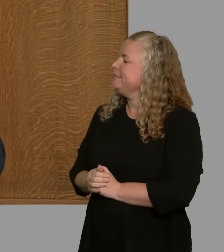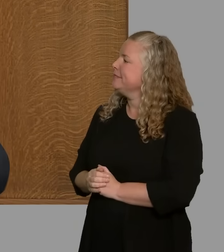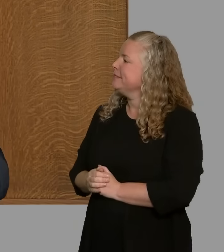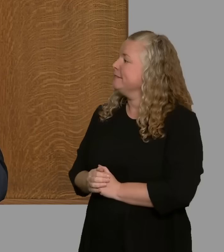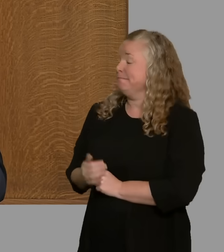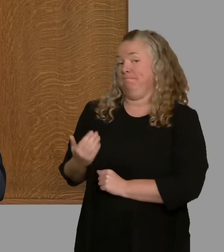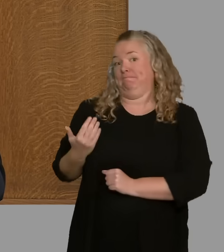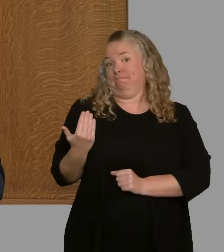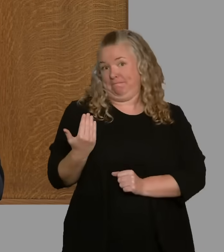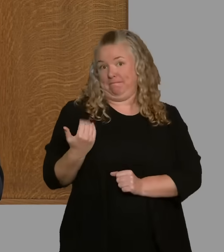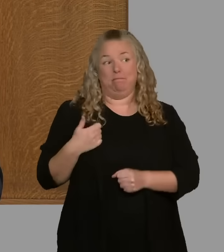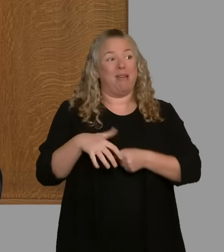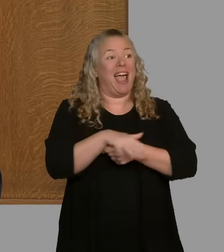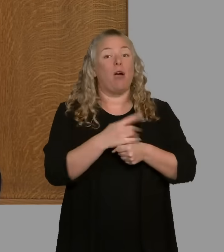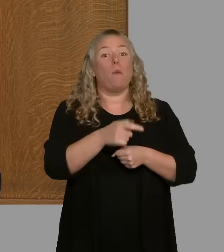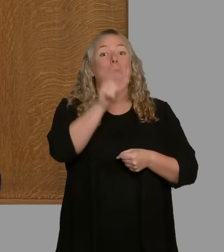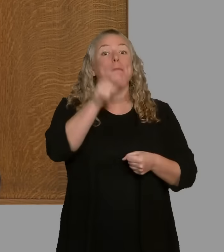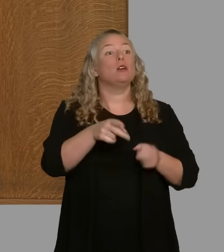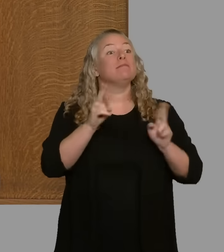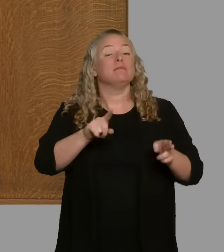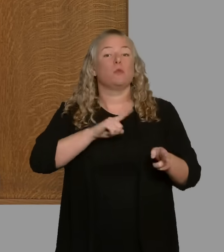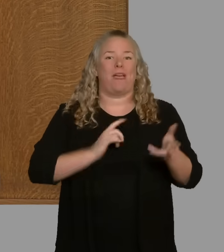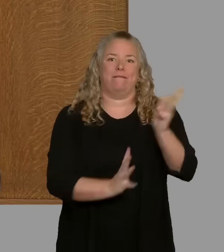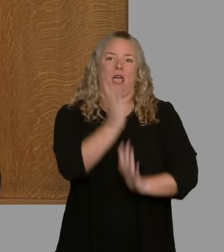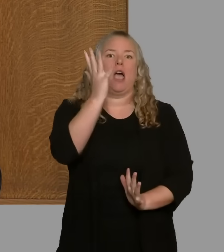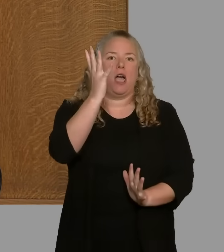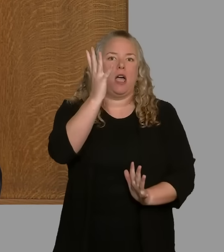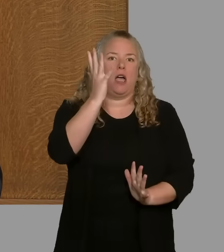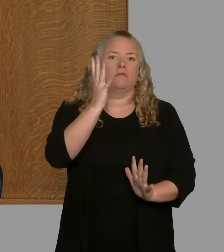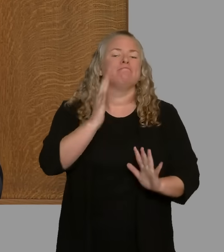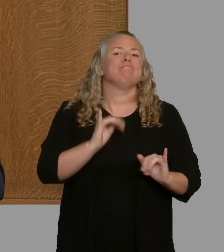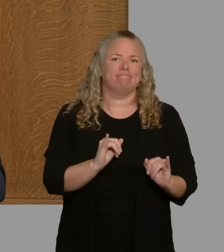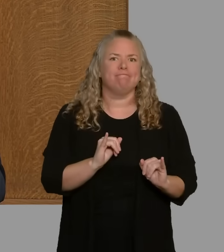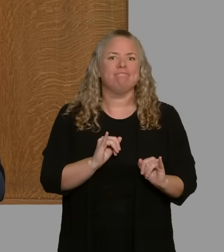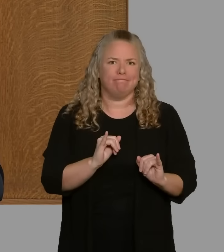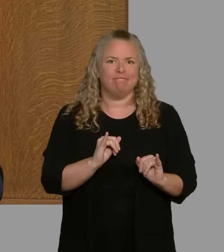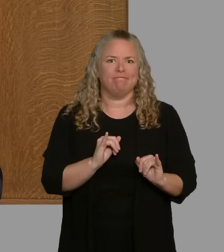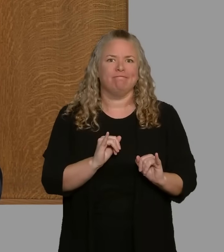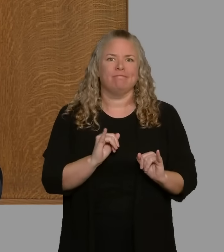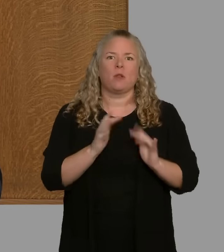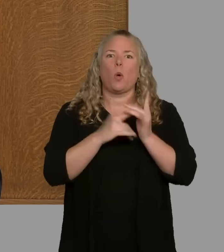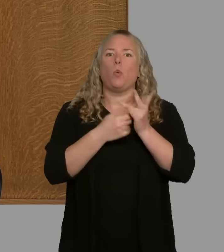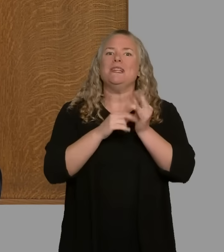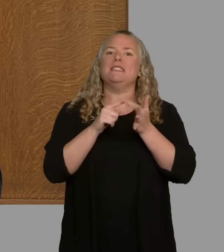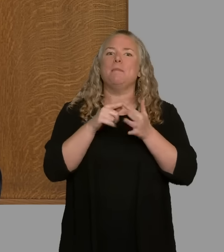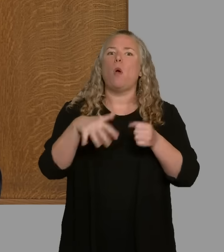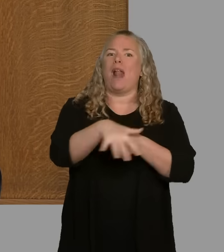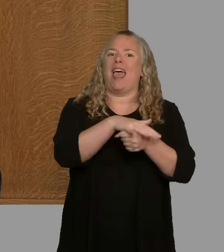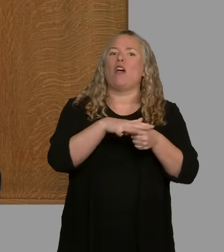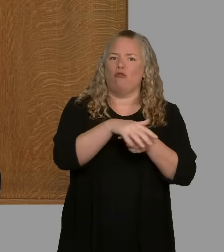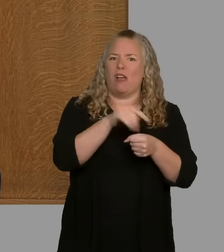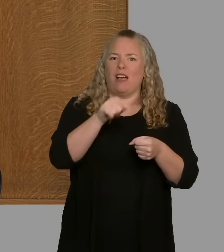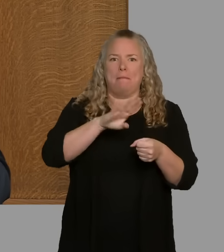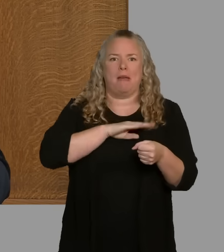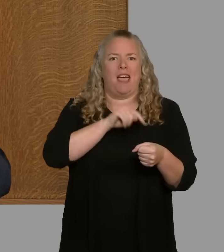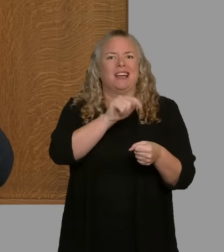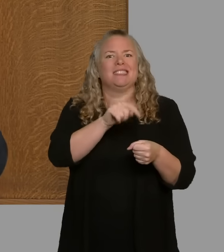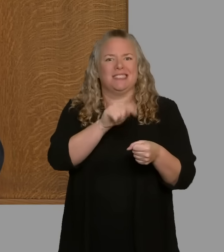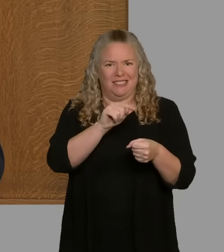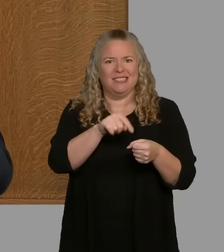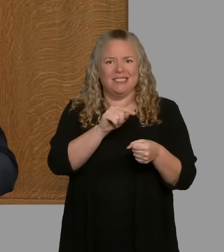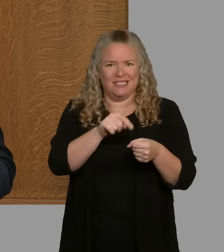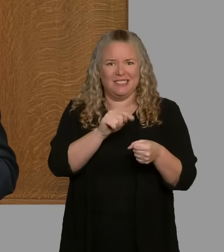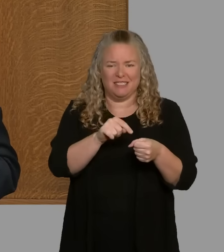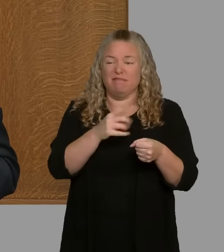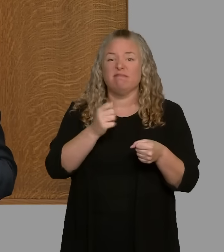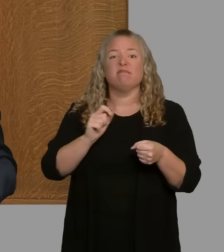50 Dorset and Wiltshire firefighters and others. This summer alone, 900 grassland, woodland and crop fires have